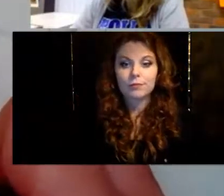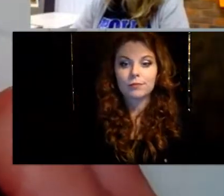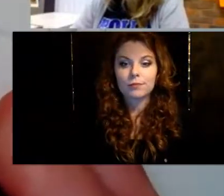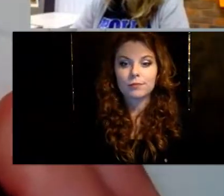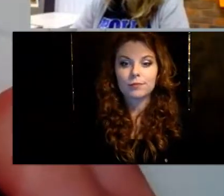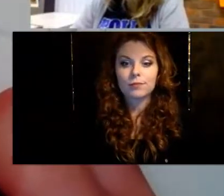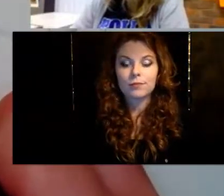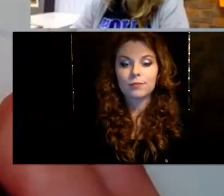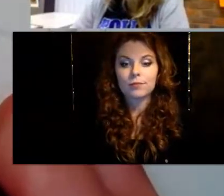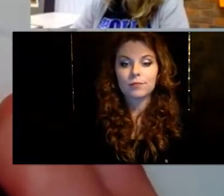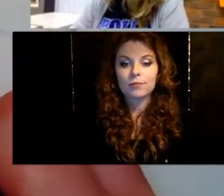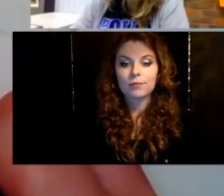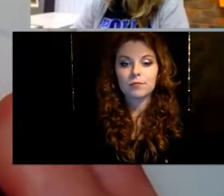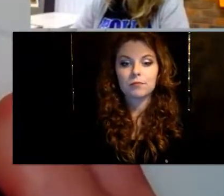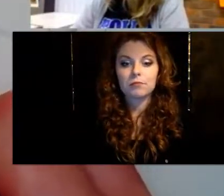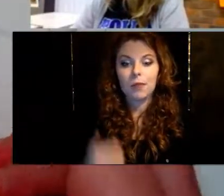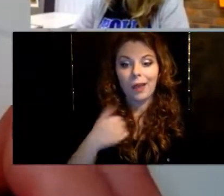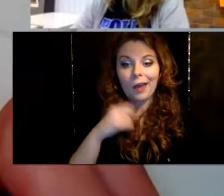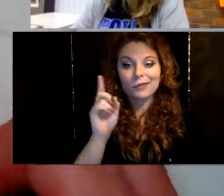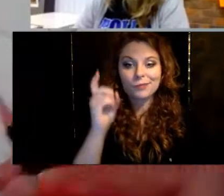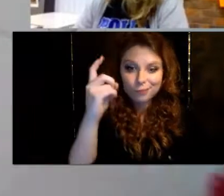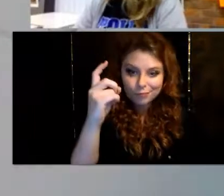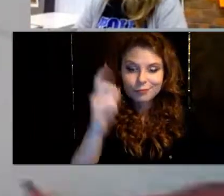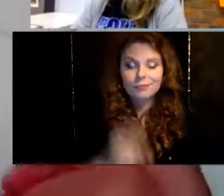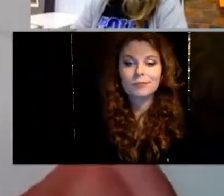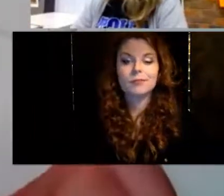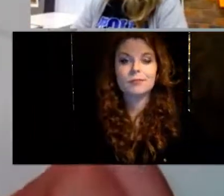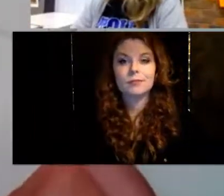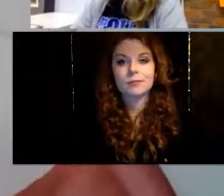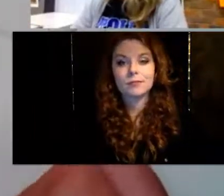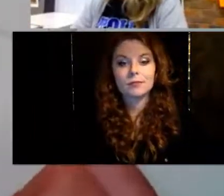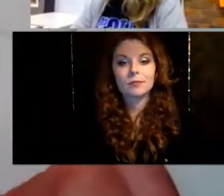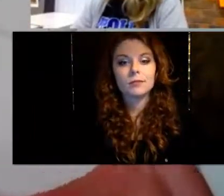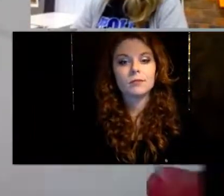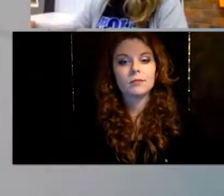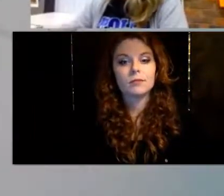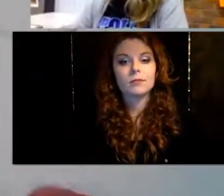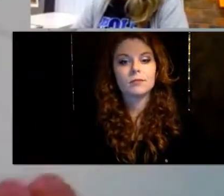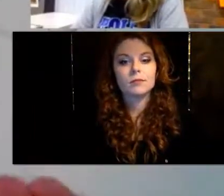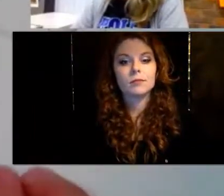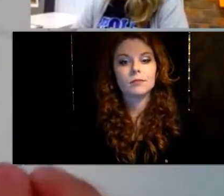and I add a stem, kind of run into my leaf there, and then I add